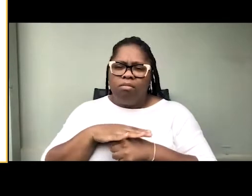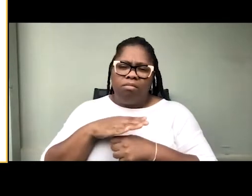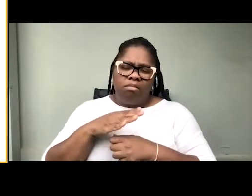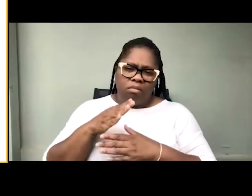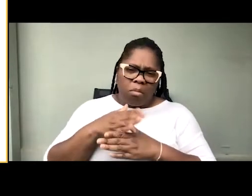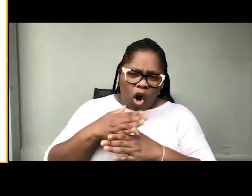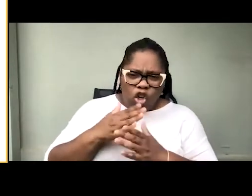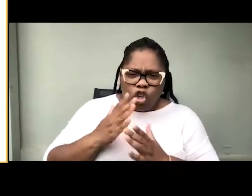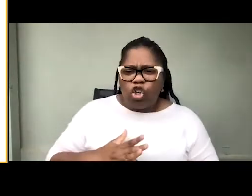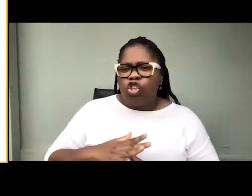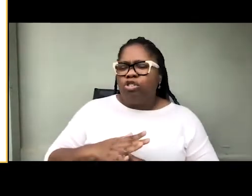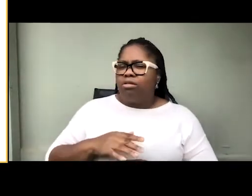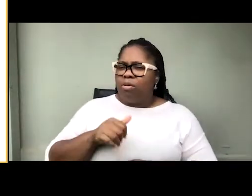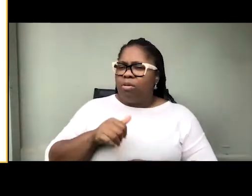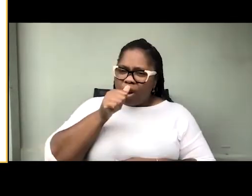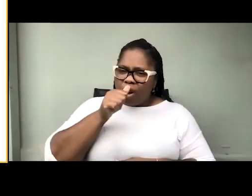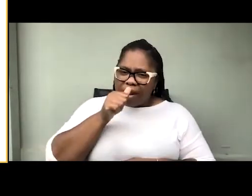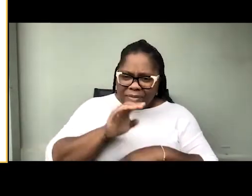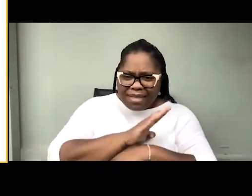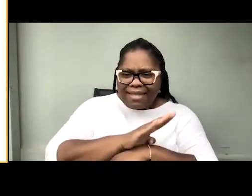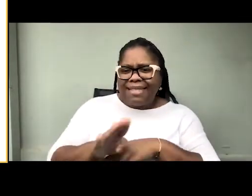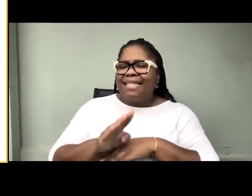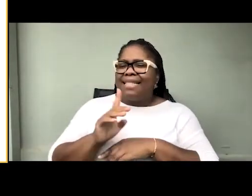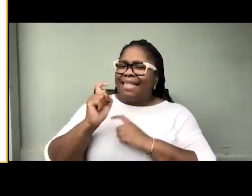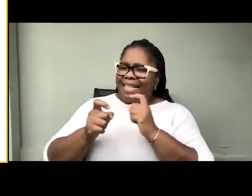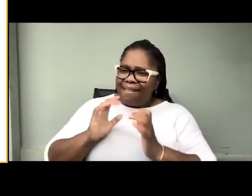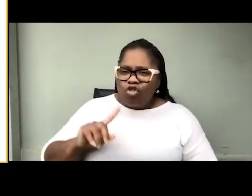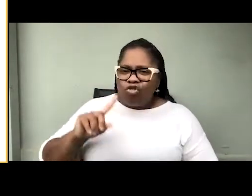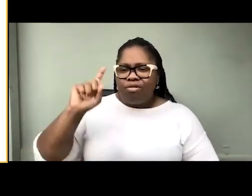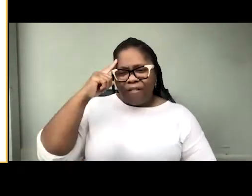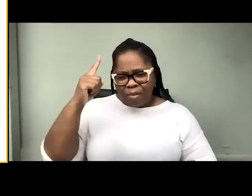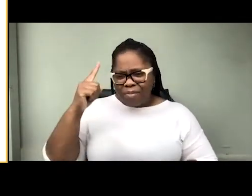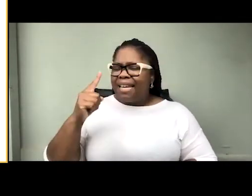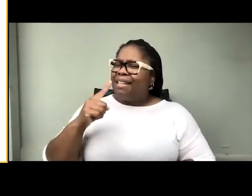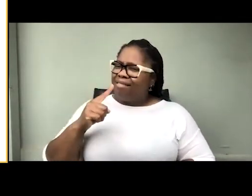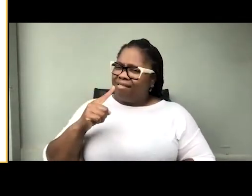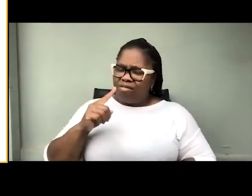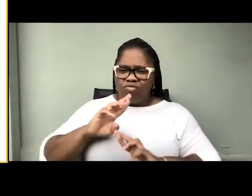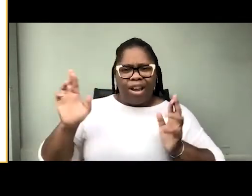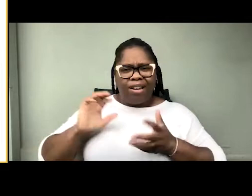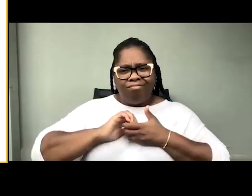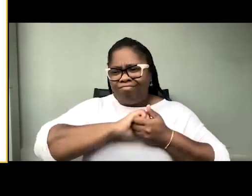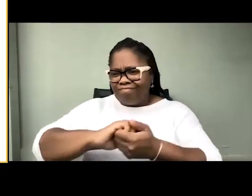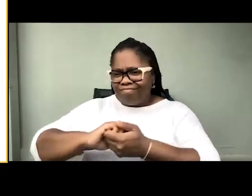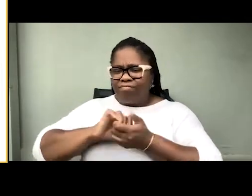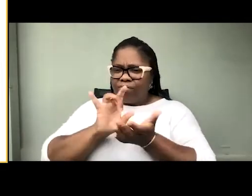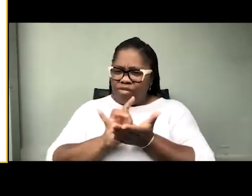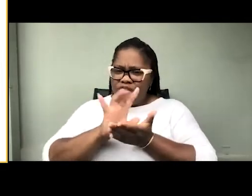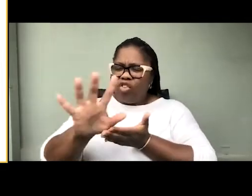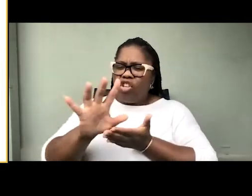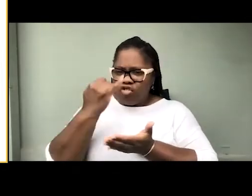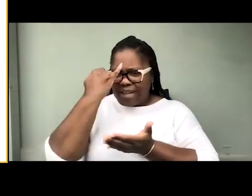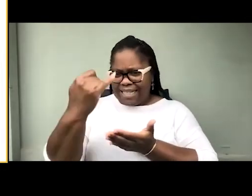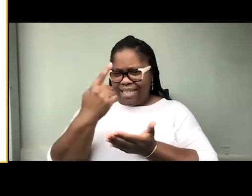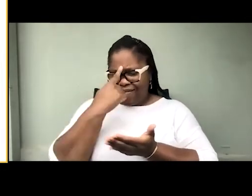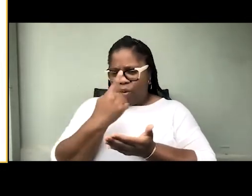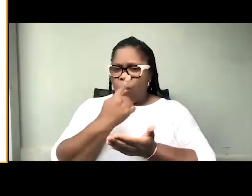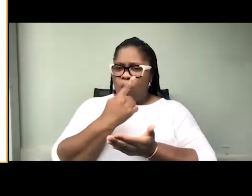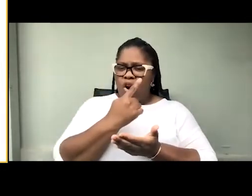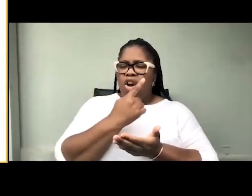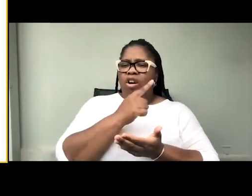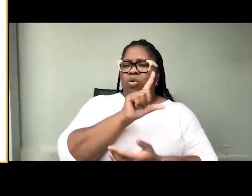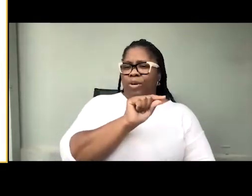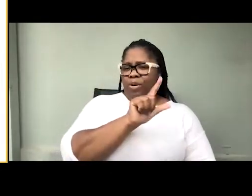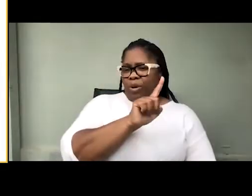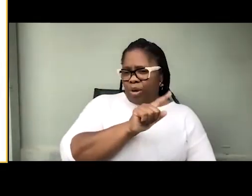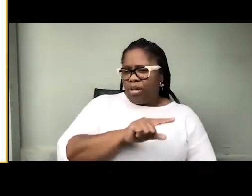federal government, as well as philanthropy to launch all of these initiatives over the first 2 years. We'll revisit that those